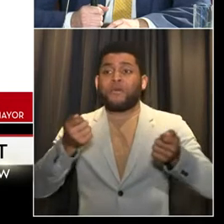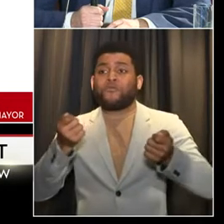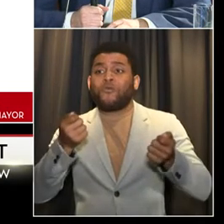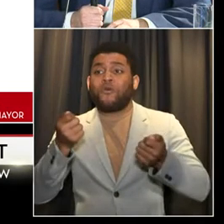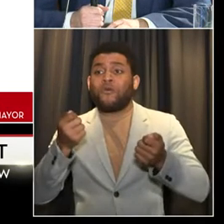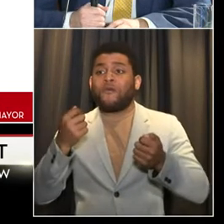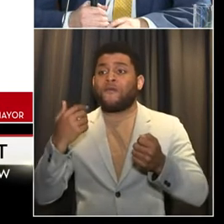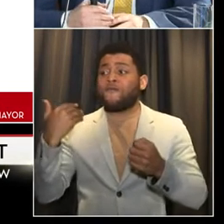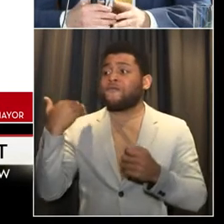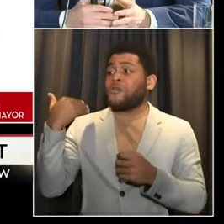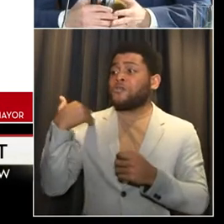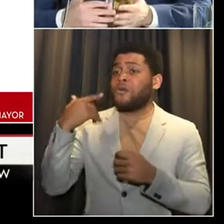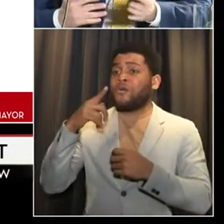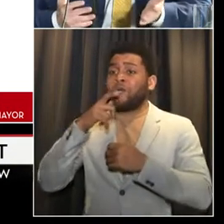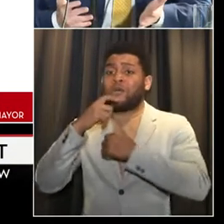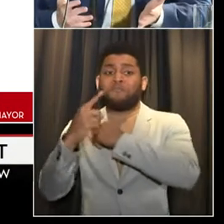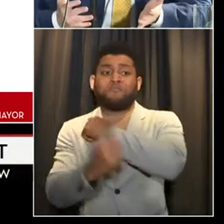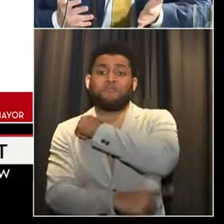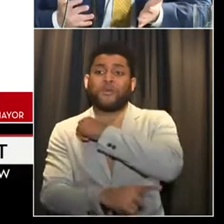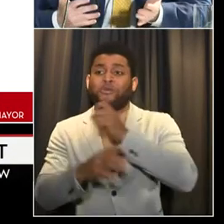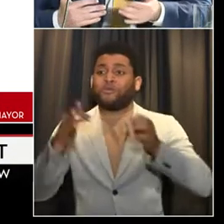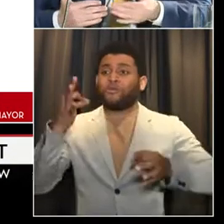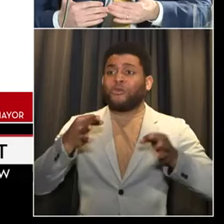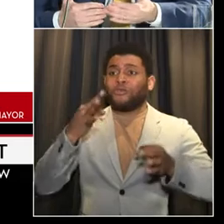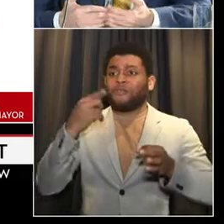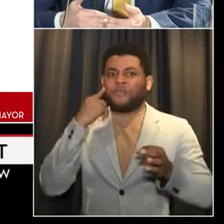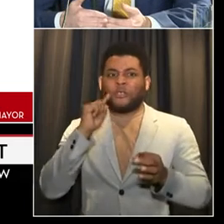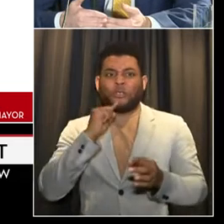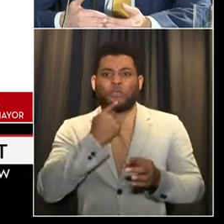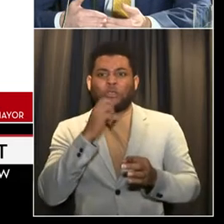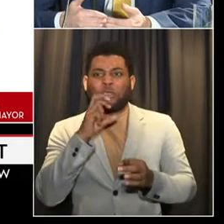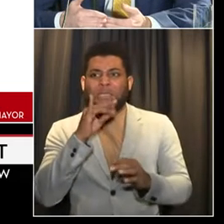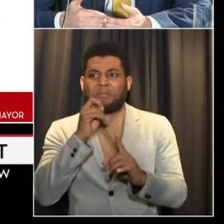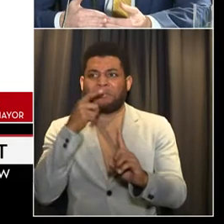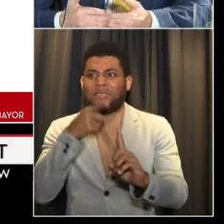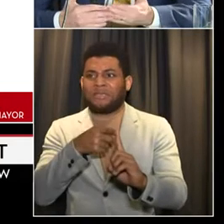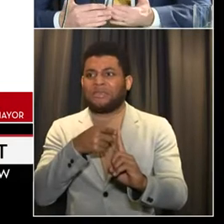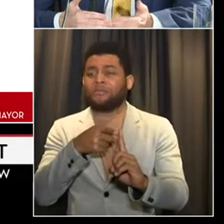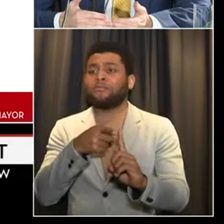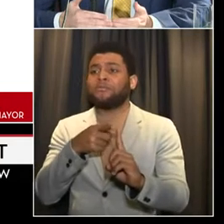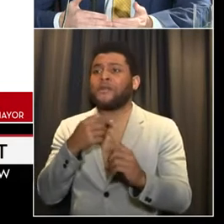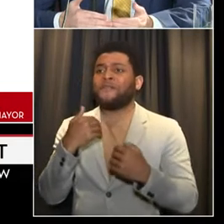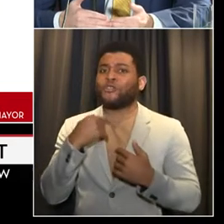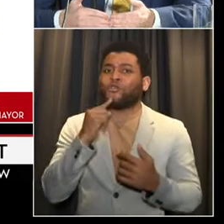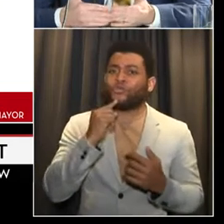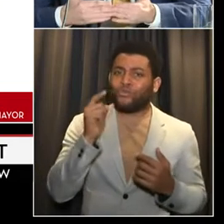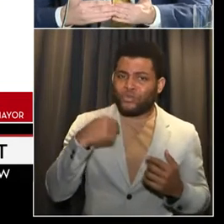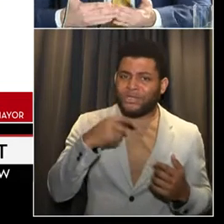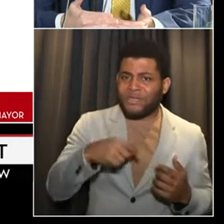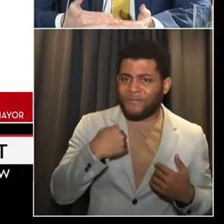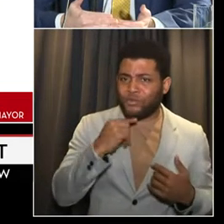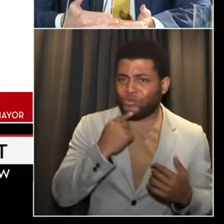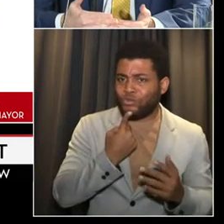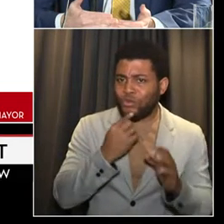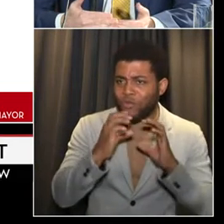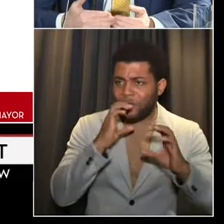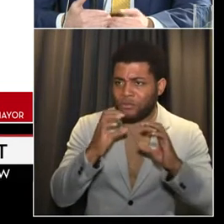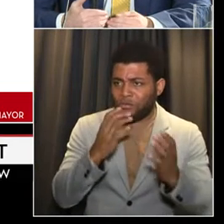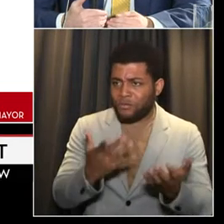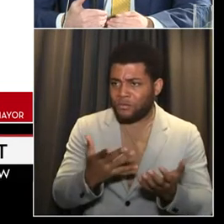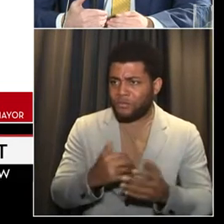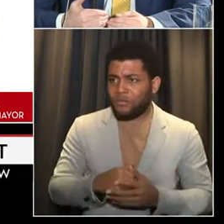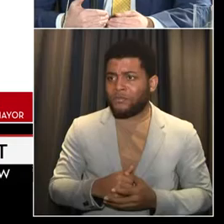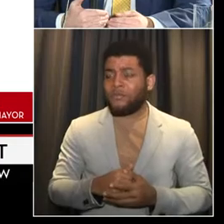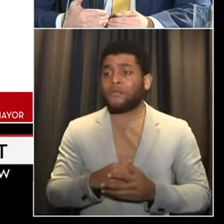crimes, to make sure we're having a full conversation about what are DYRS's outcomes, what are the OAG's outcomes, what are court social services